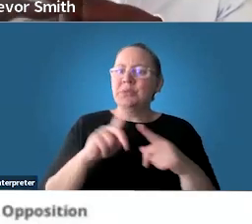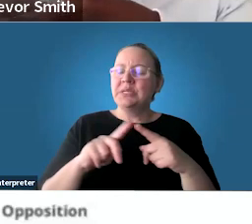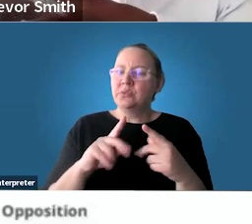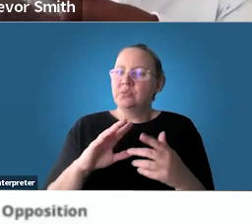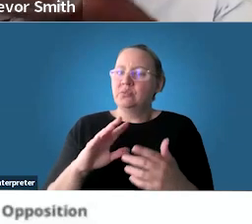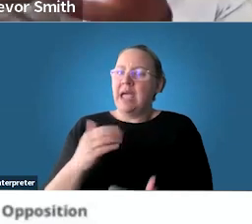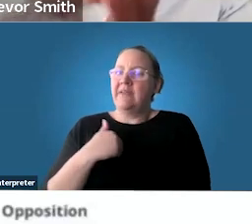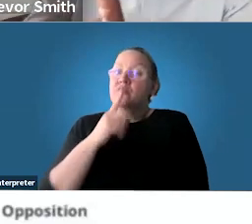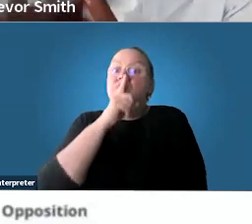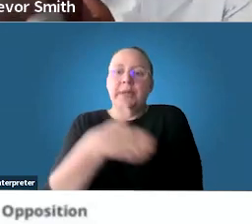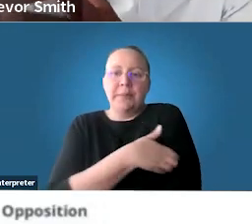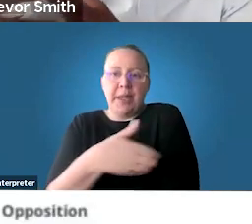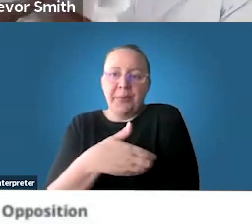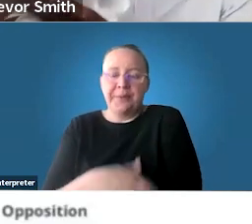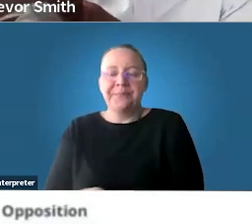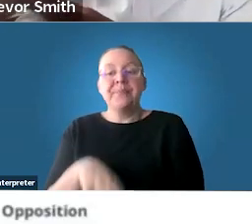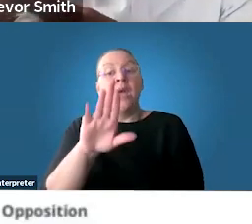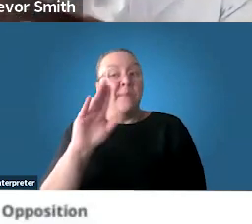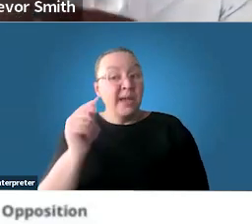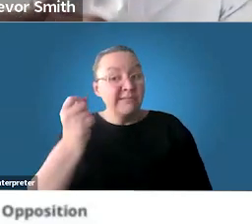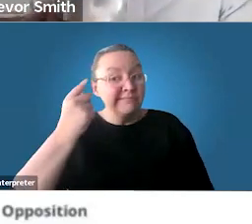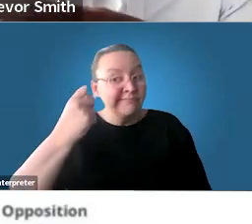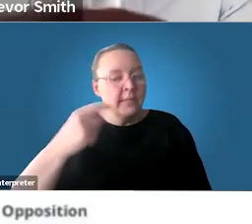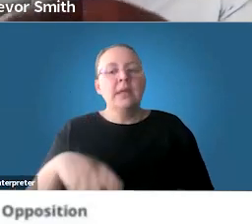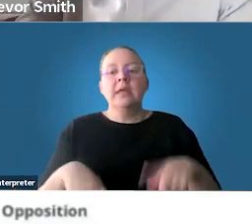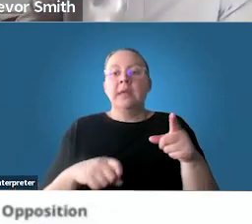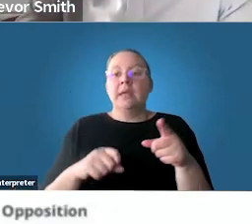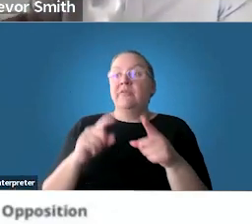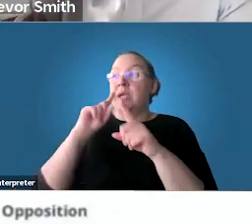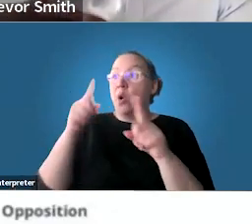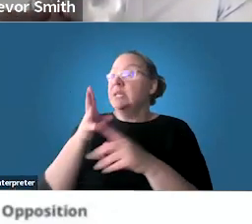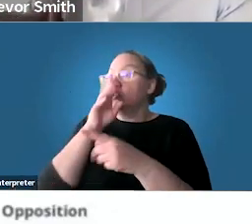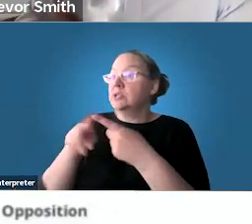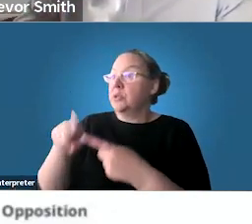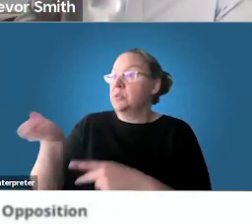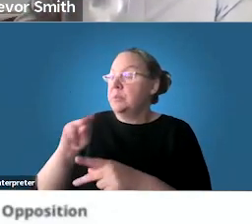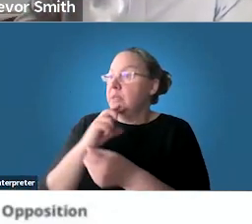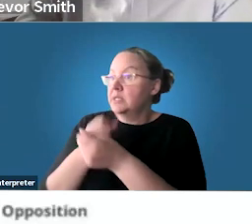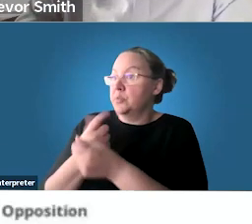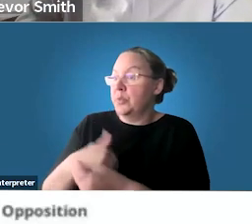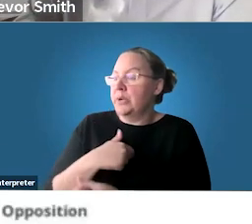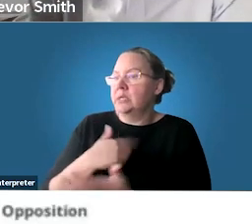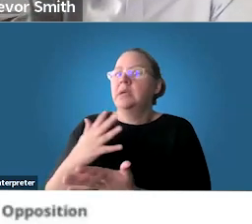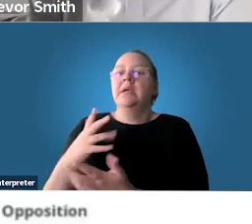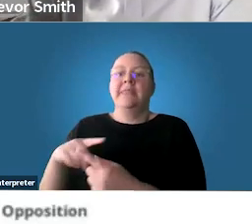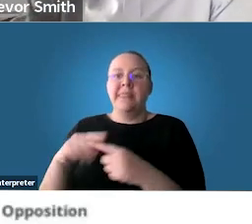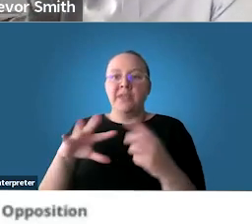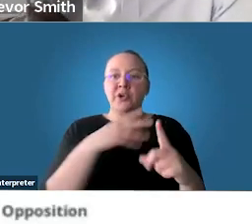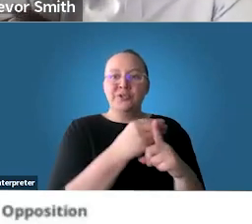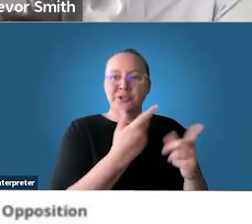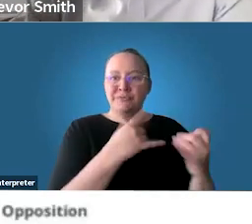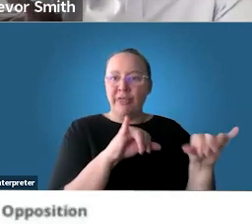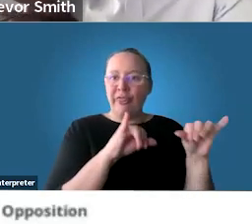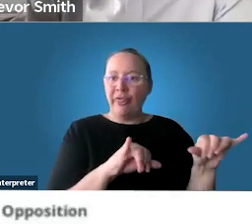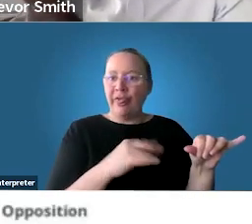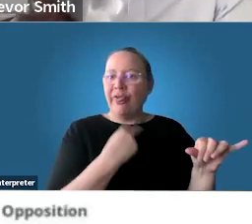real resonance. On the flip side, if we only speak to the choir, we risk becoming insular and disconnected from broader cultural conversations. And so